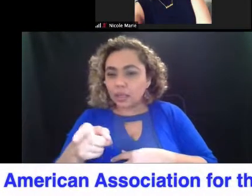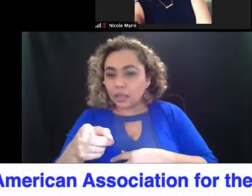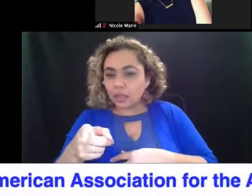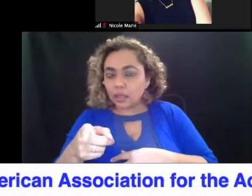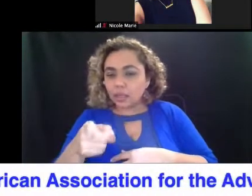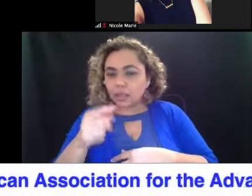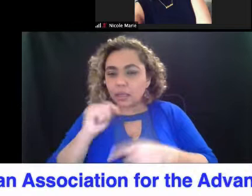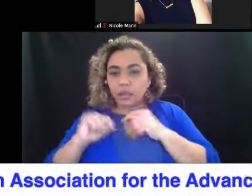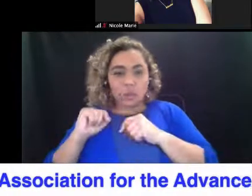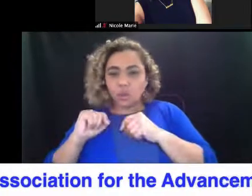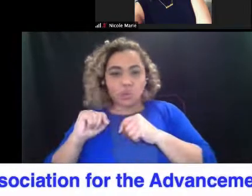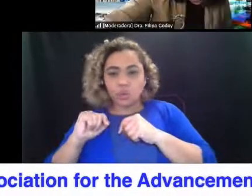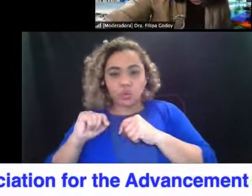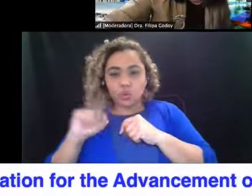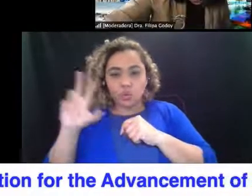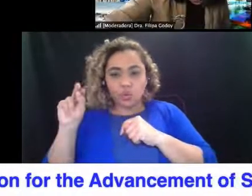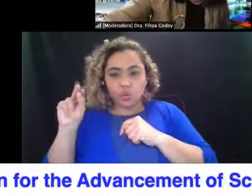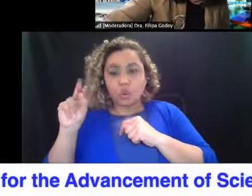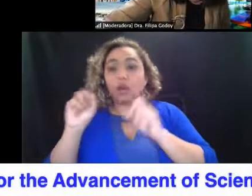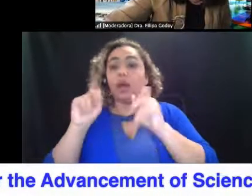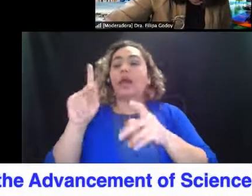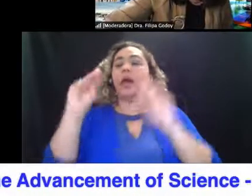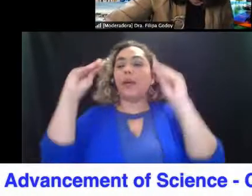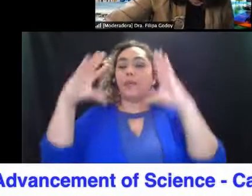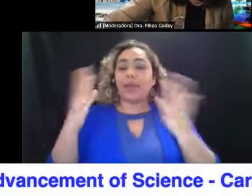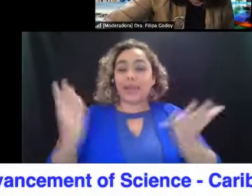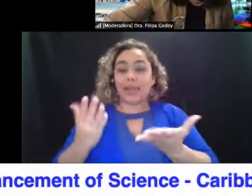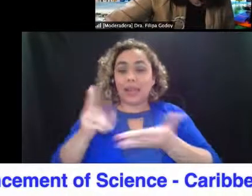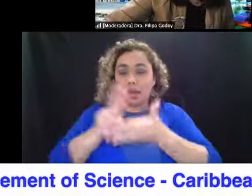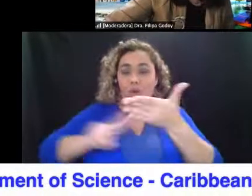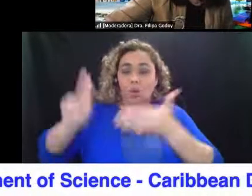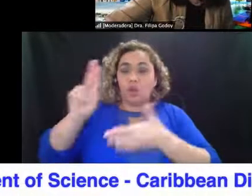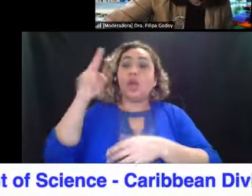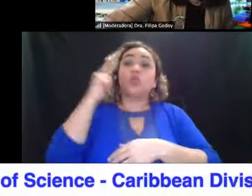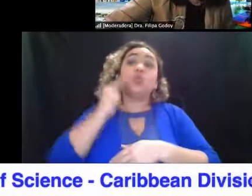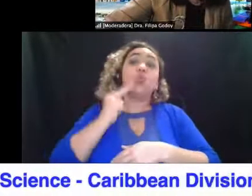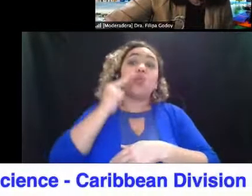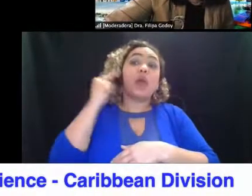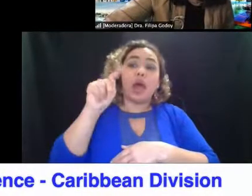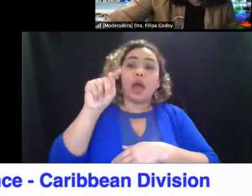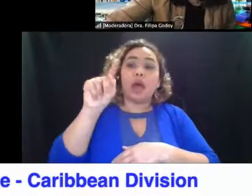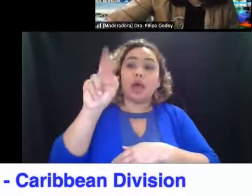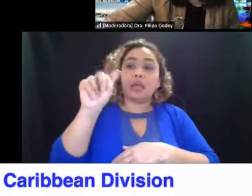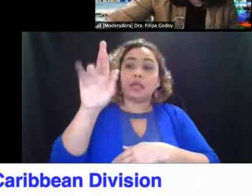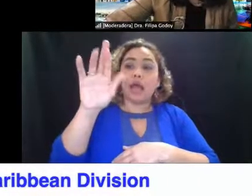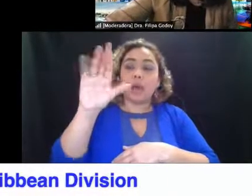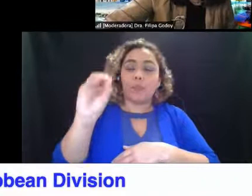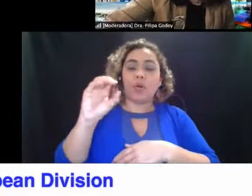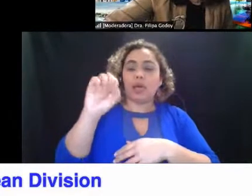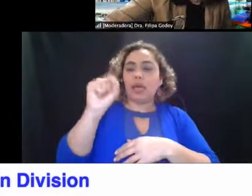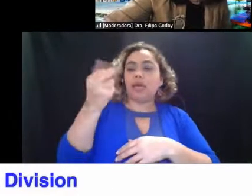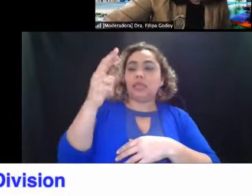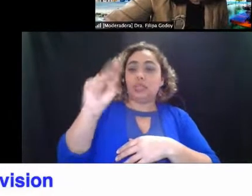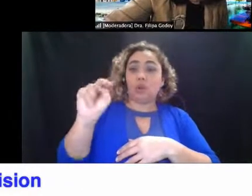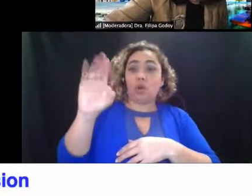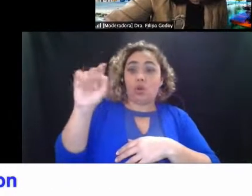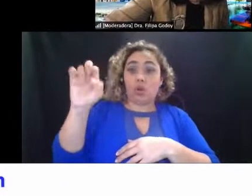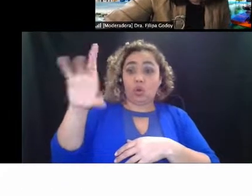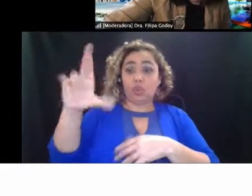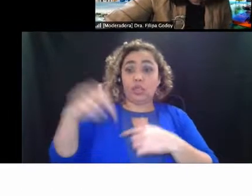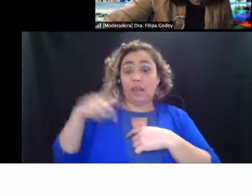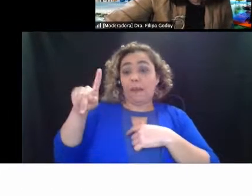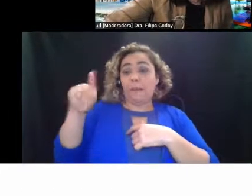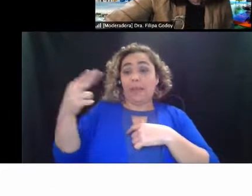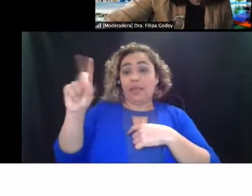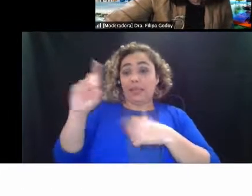No? So there's a professor here at Universidad del Turabo, Sharon Cantrell. She has a PhD student